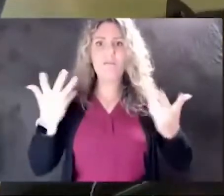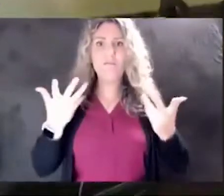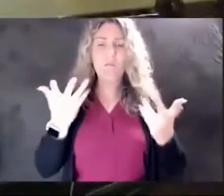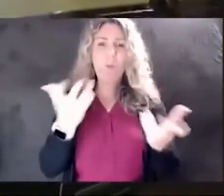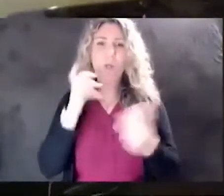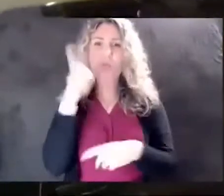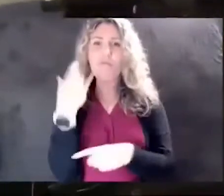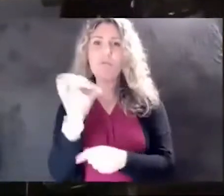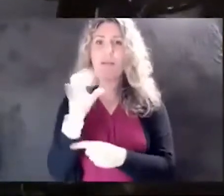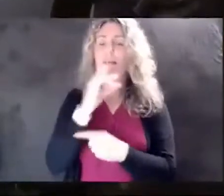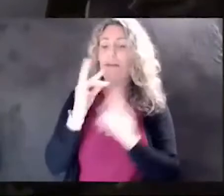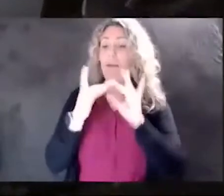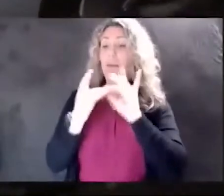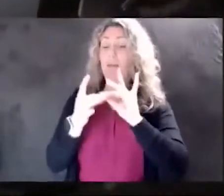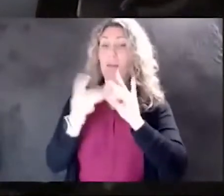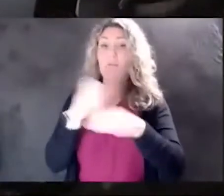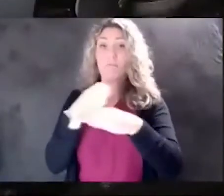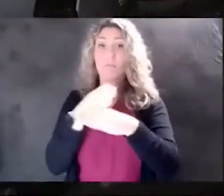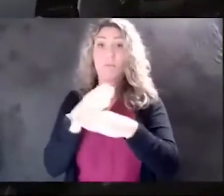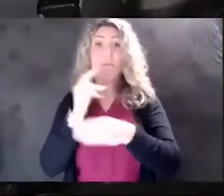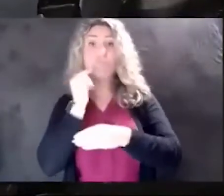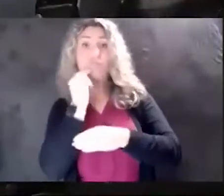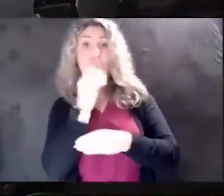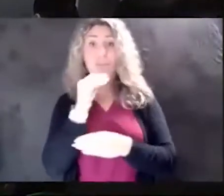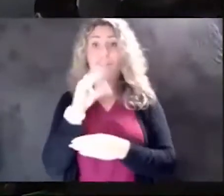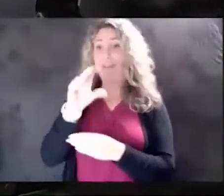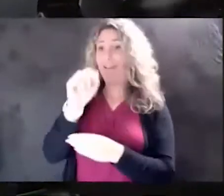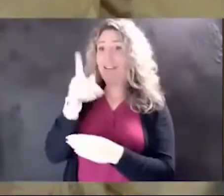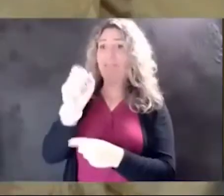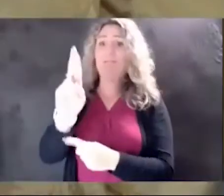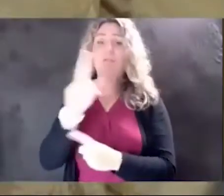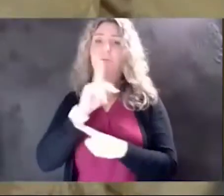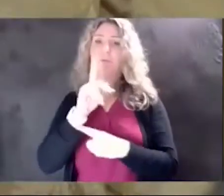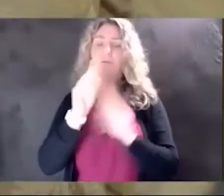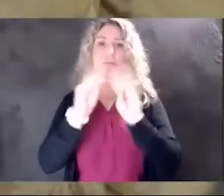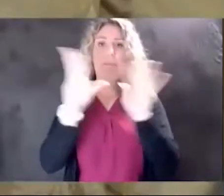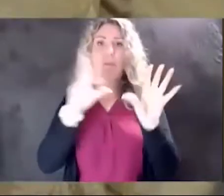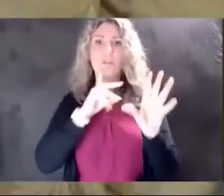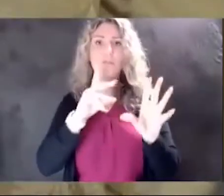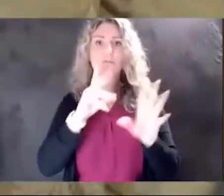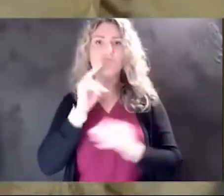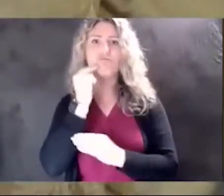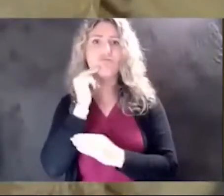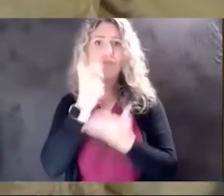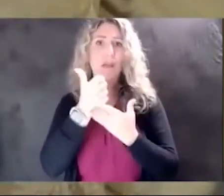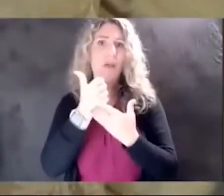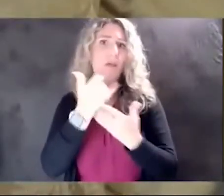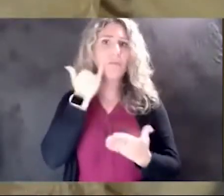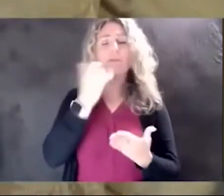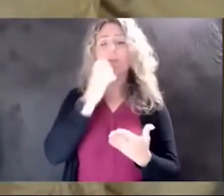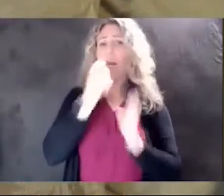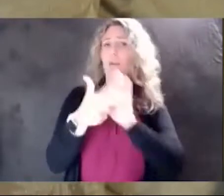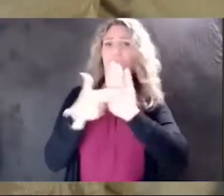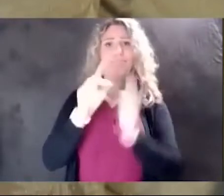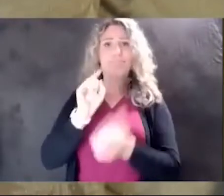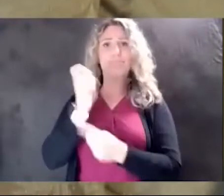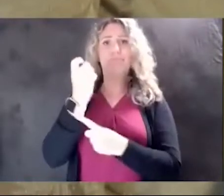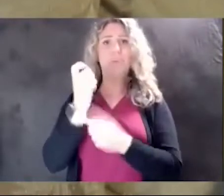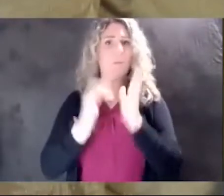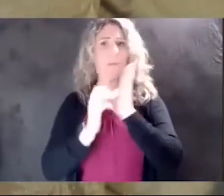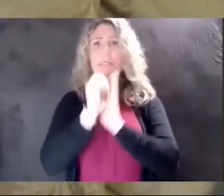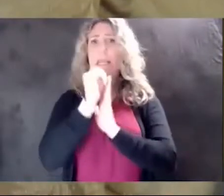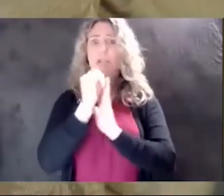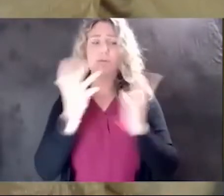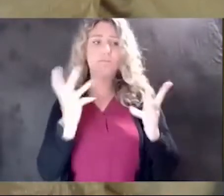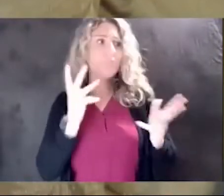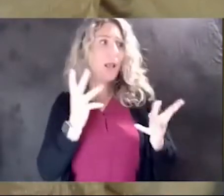nutrition and cancer is clear. Nutrition helps. Even if you haven't been diagnosed with cancer, maybe you have a